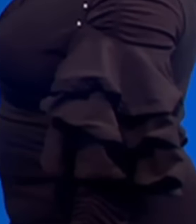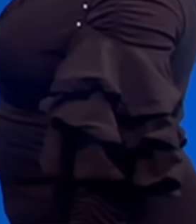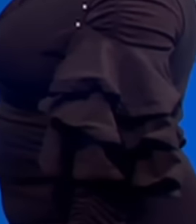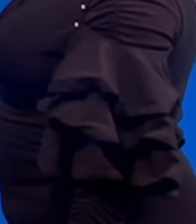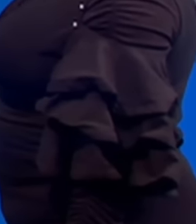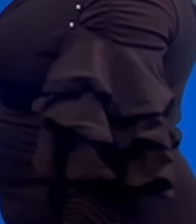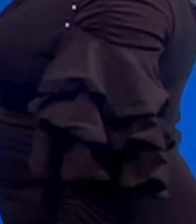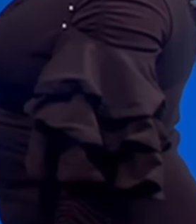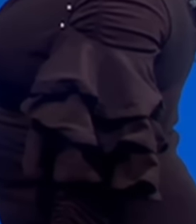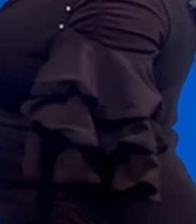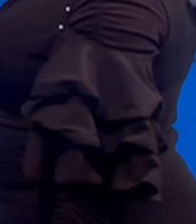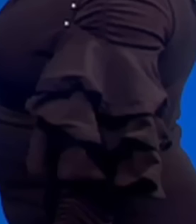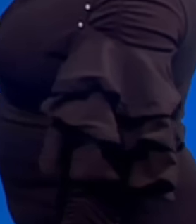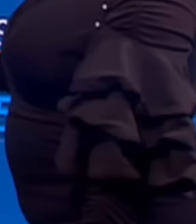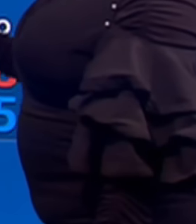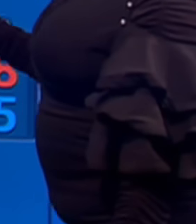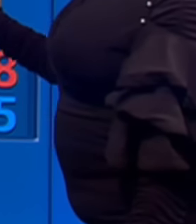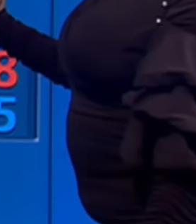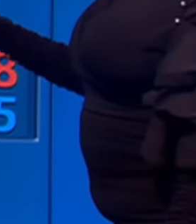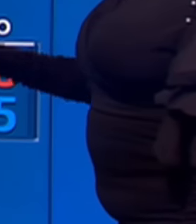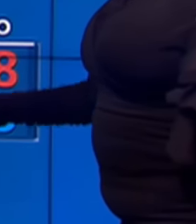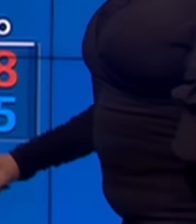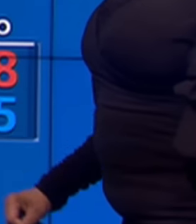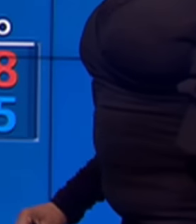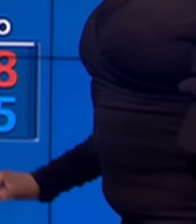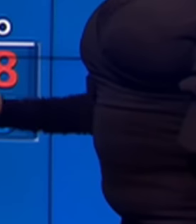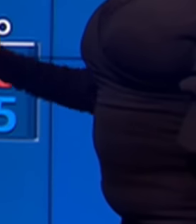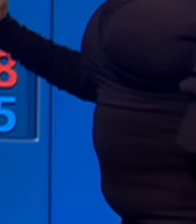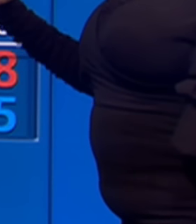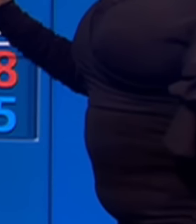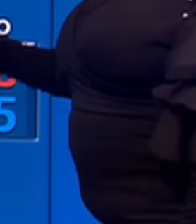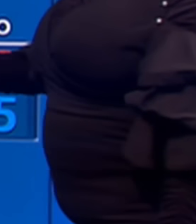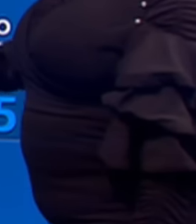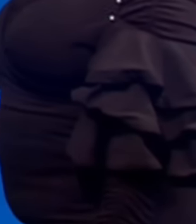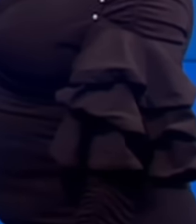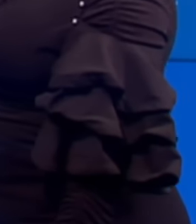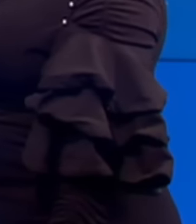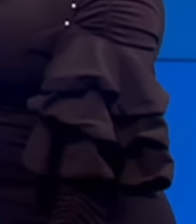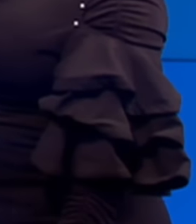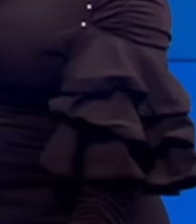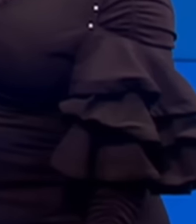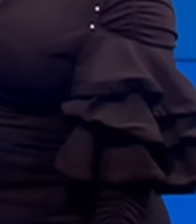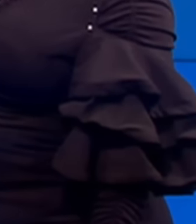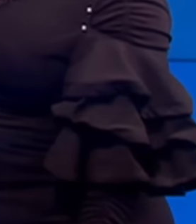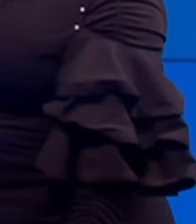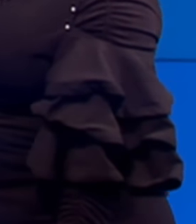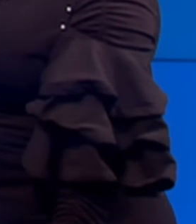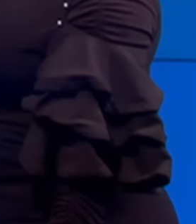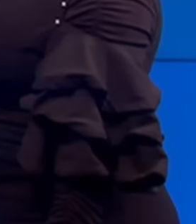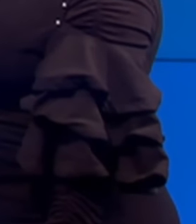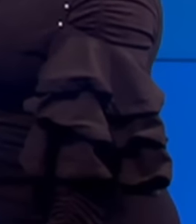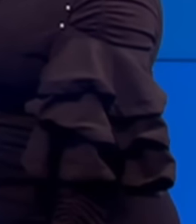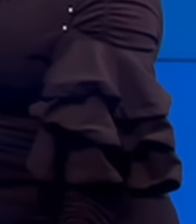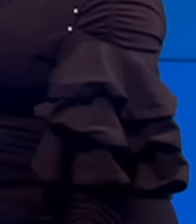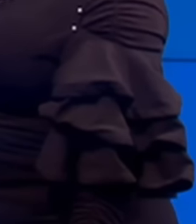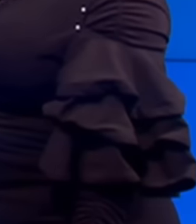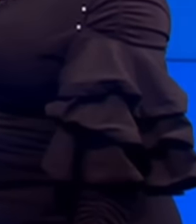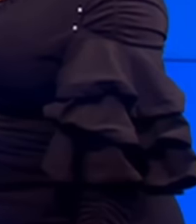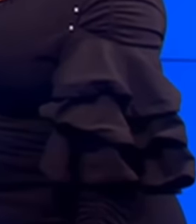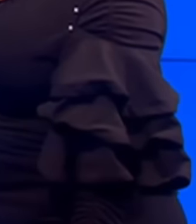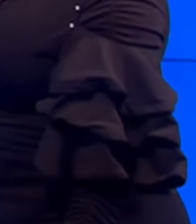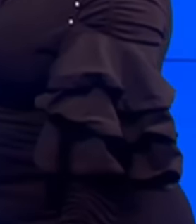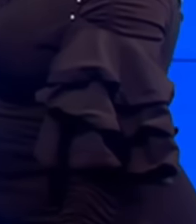bonagala di tlabe dintši di thogile re lebelela gona go kwa Mthatha e tlabe e lentše le 10 ga lebelela gona Makhanda e le 15 ga lebelela le gona